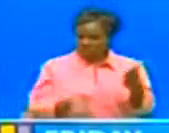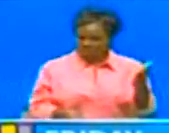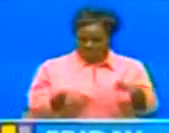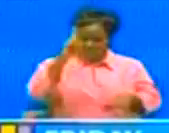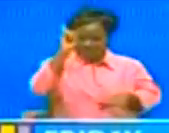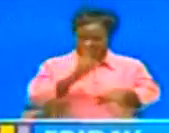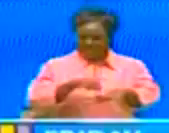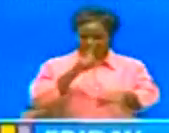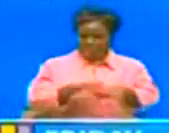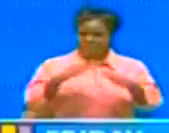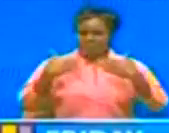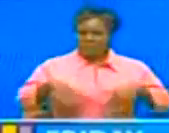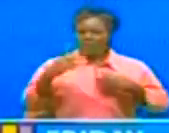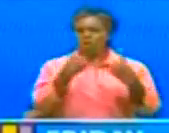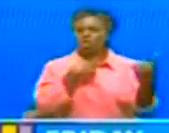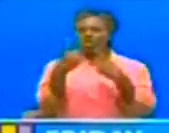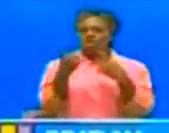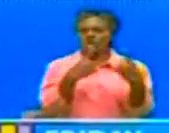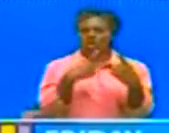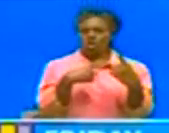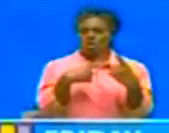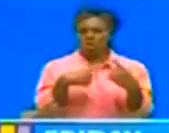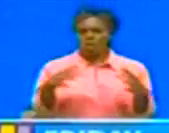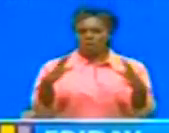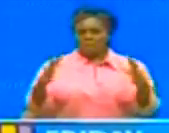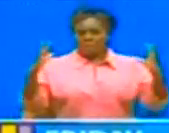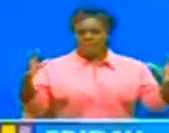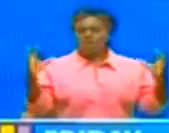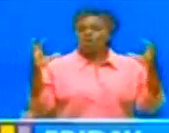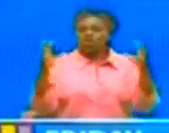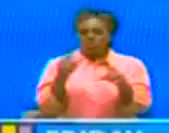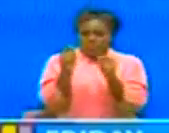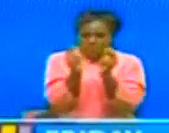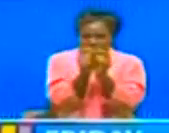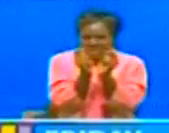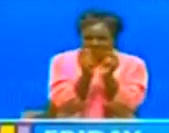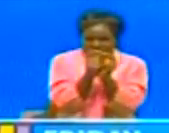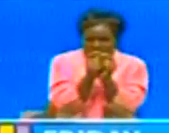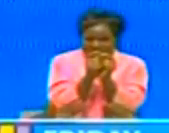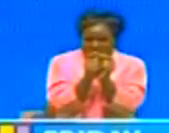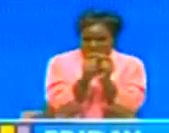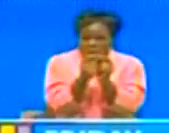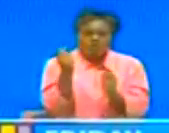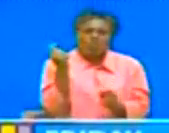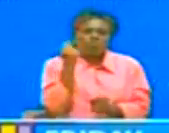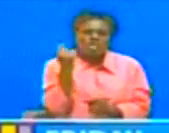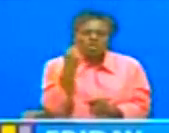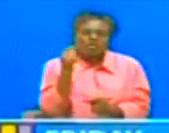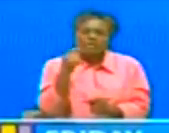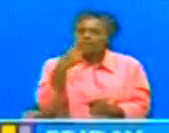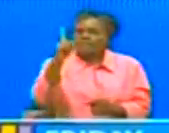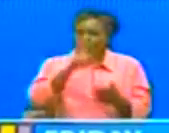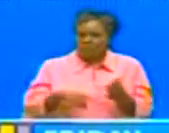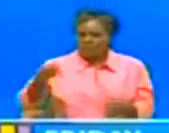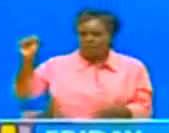we come to, you know, people talking of a large group of insects like mm-hmm. flies or bees, mm-hmm. many people say